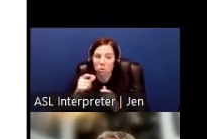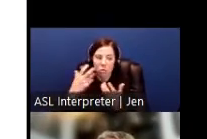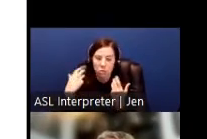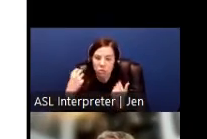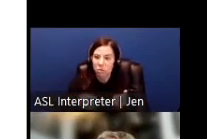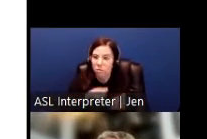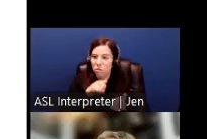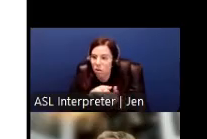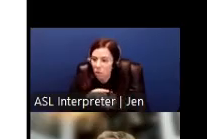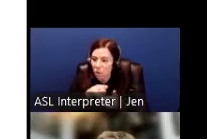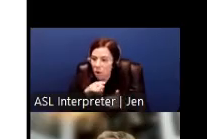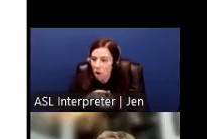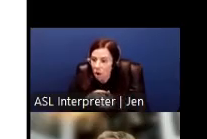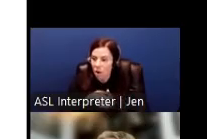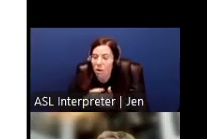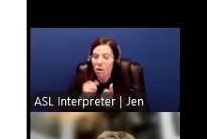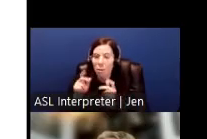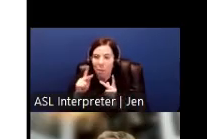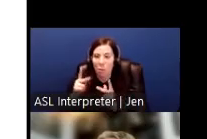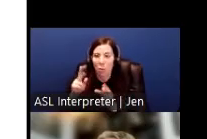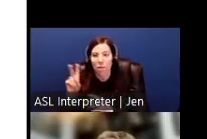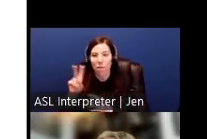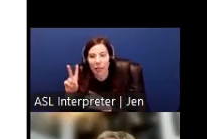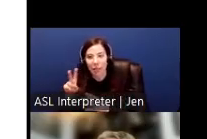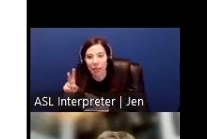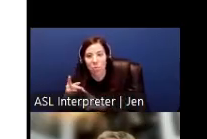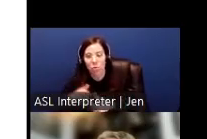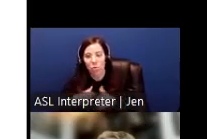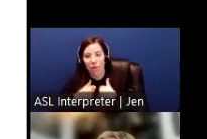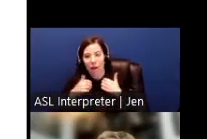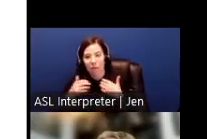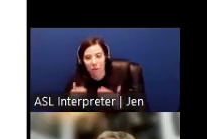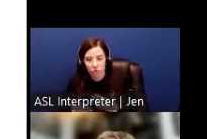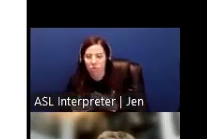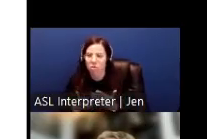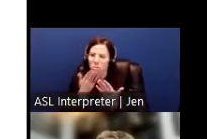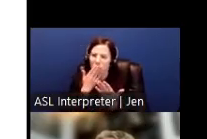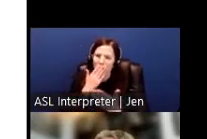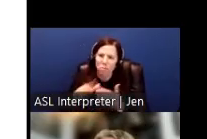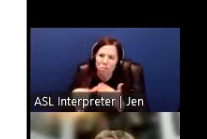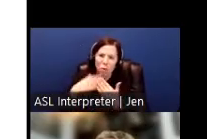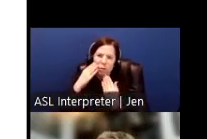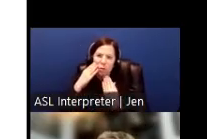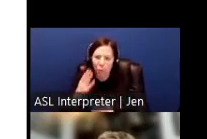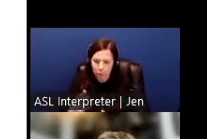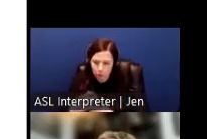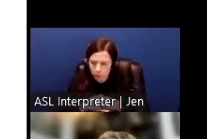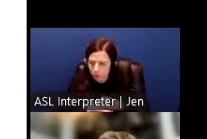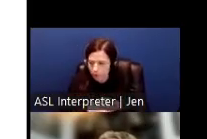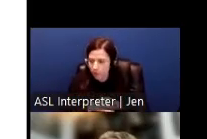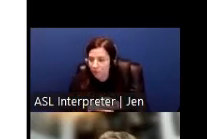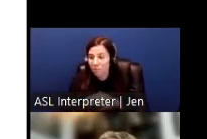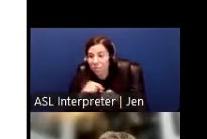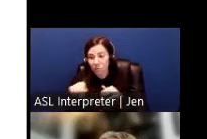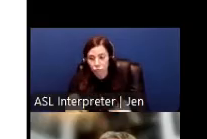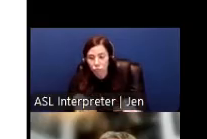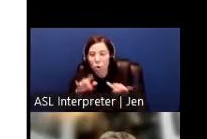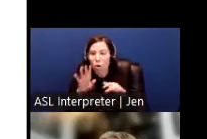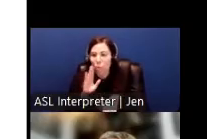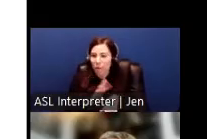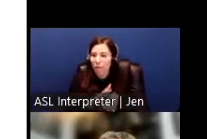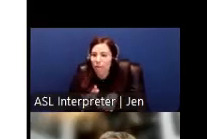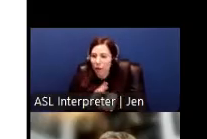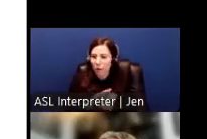support military connected survivors. So thank you for all of this information. As they stated, this recording will be available on